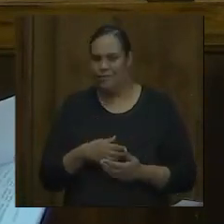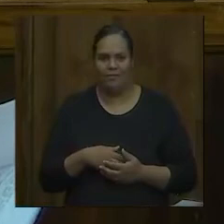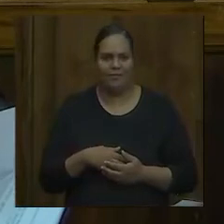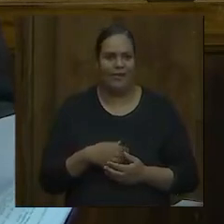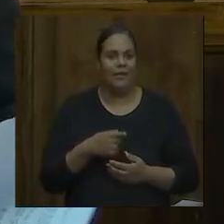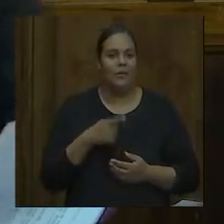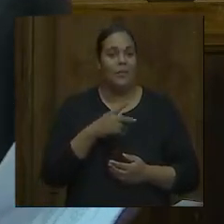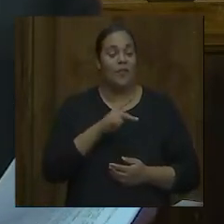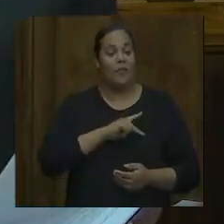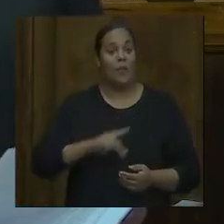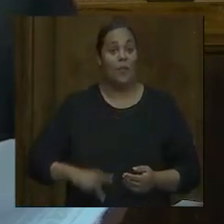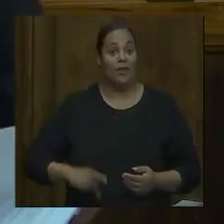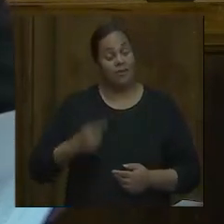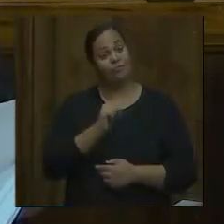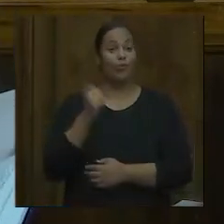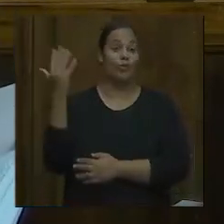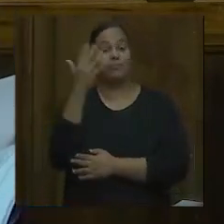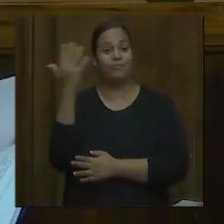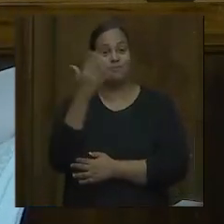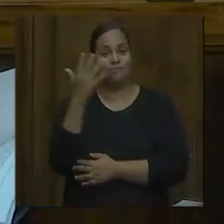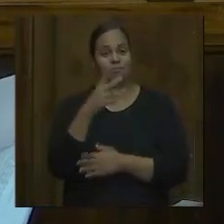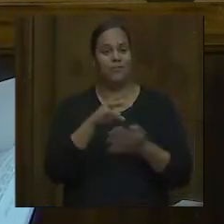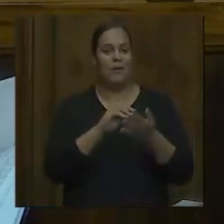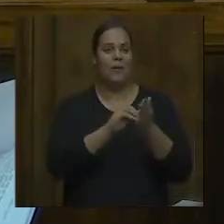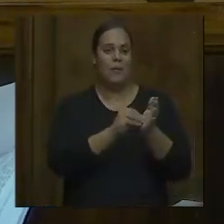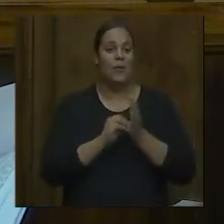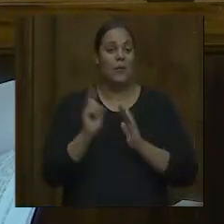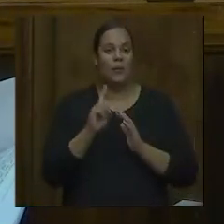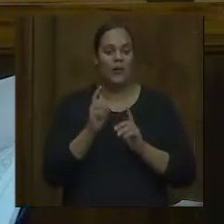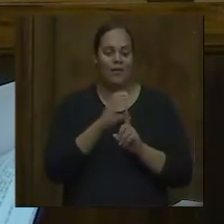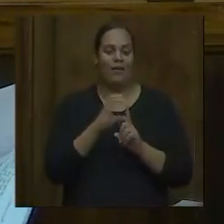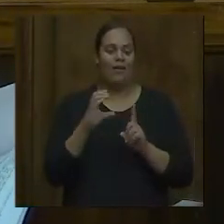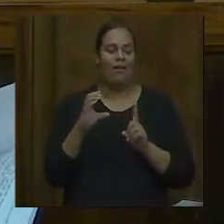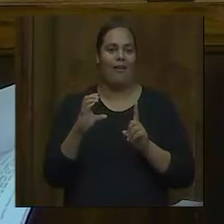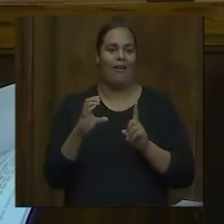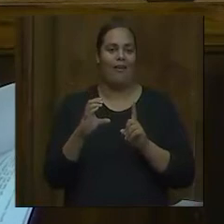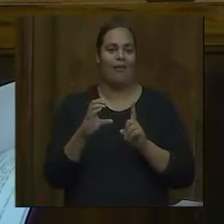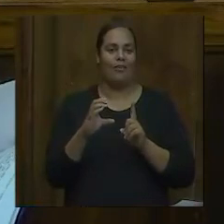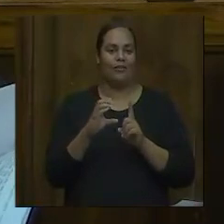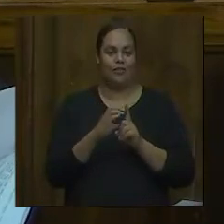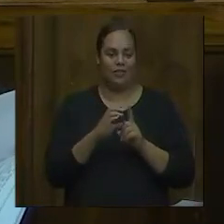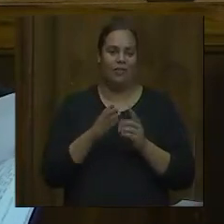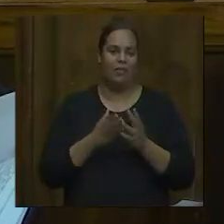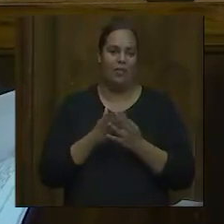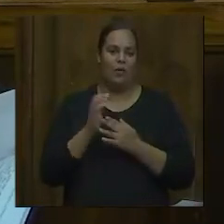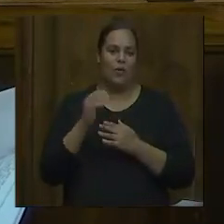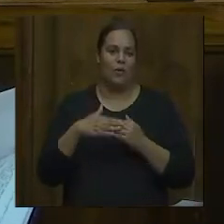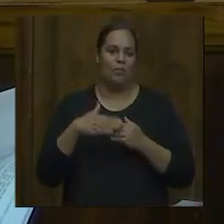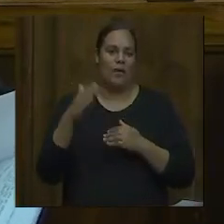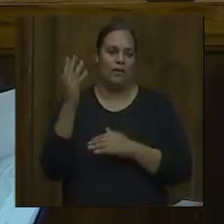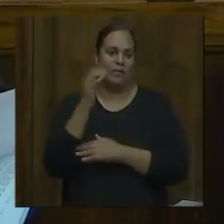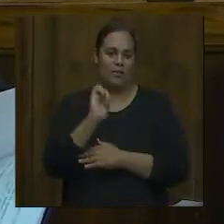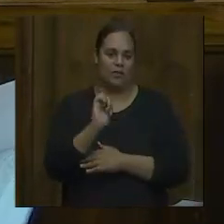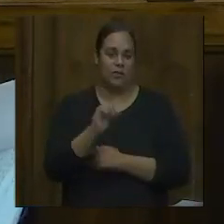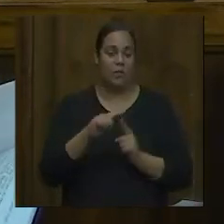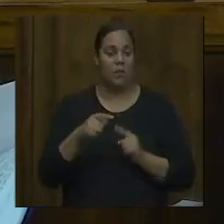The President, in so doing, brought culture into the main arena of nation building.